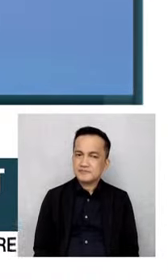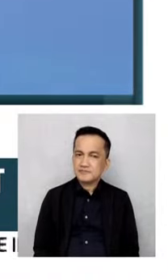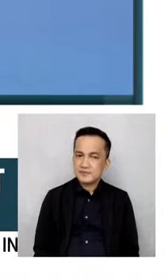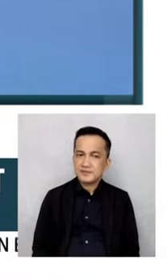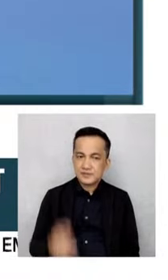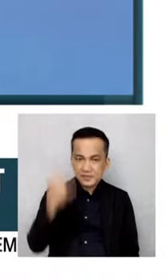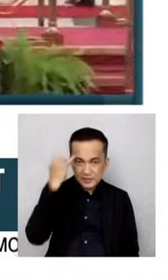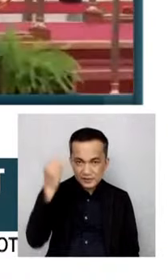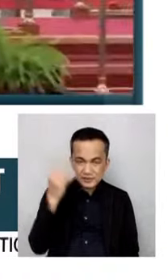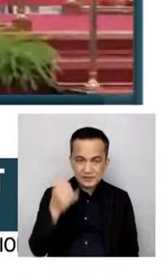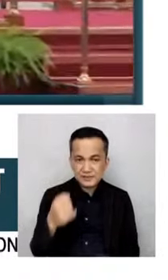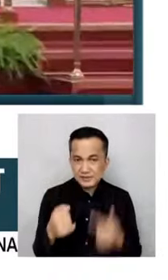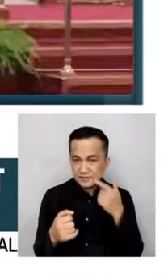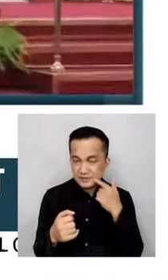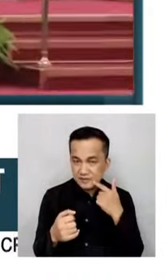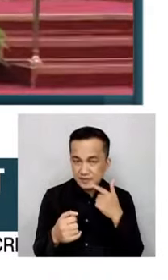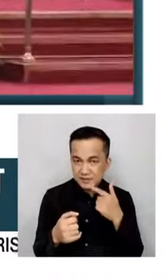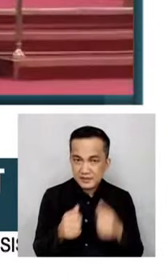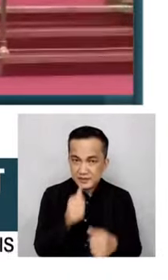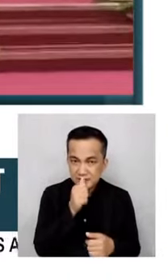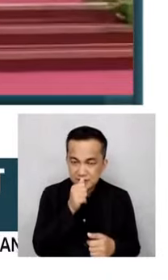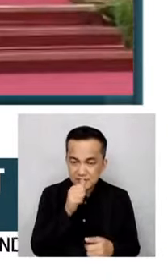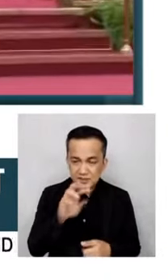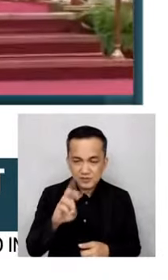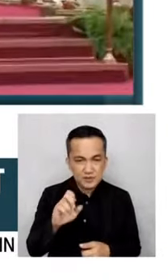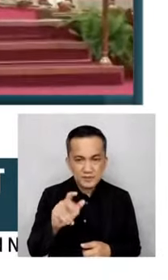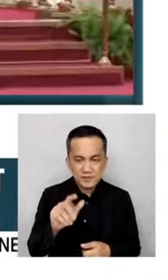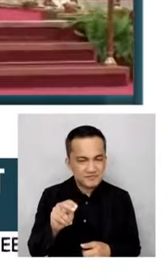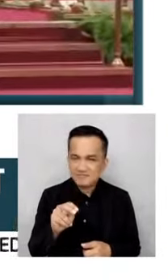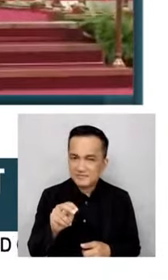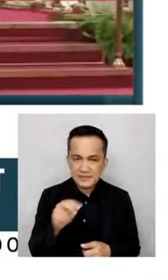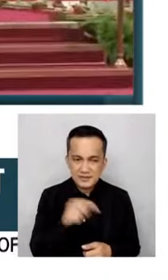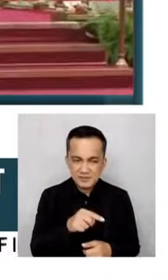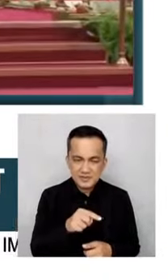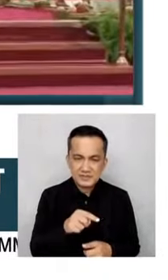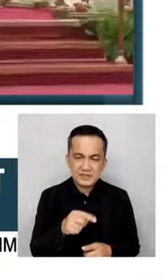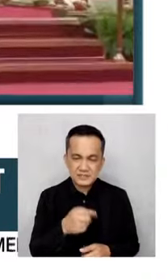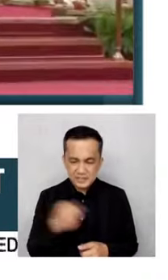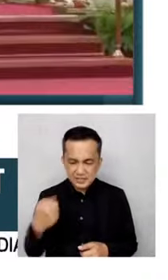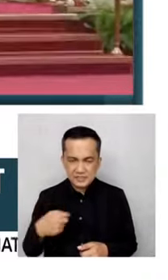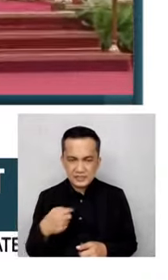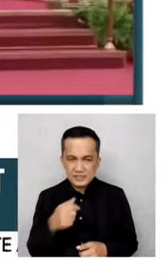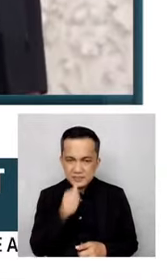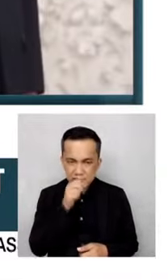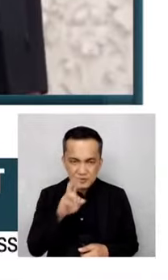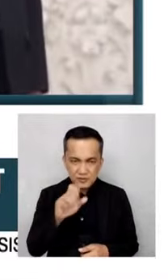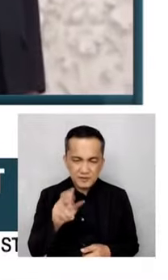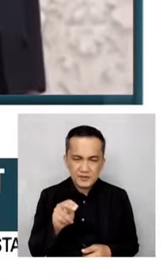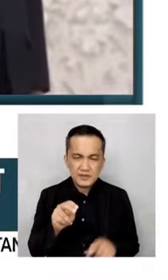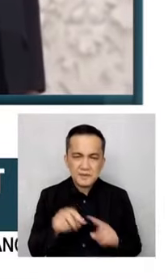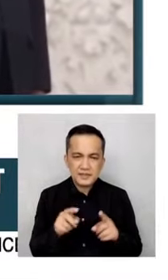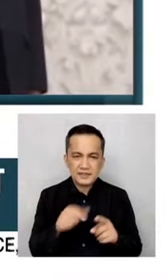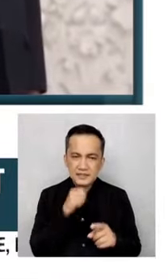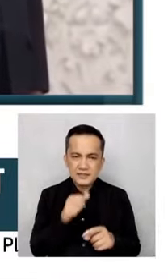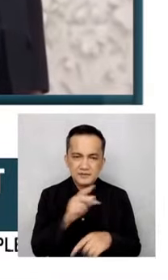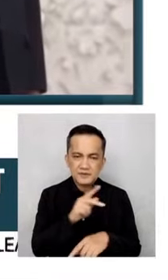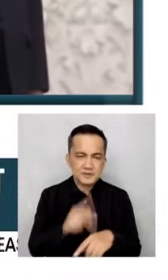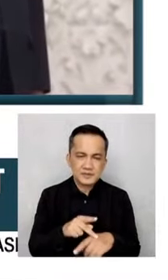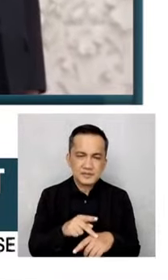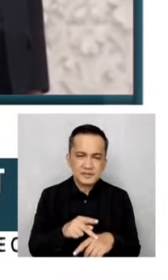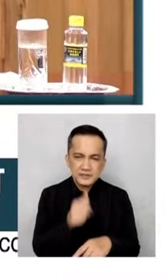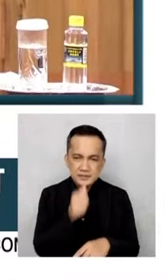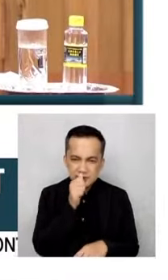GMA is the secret weapon. She might be China's secret weapon, but definitely she's not the Philippines' secret